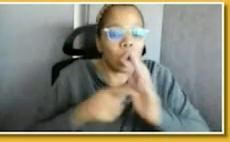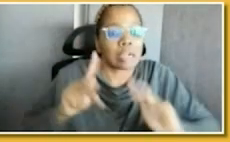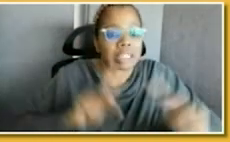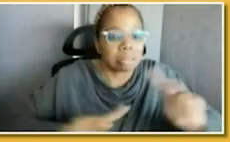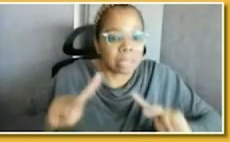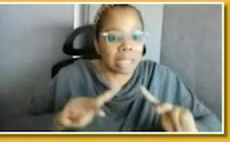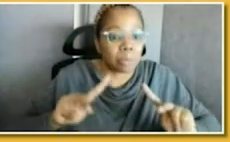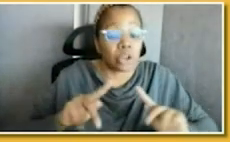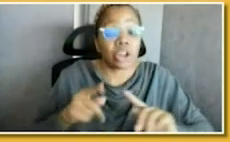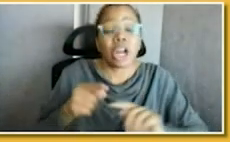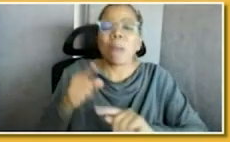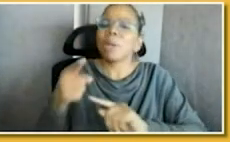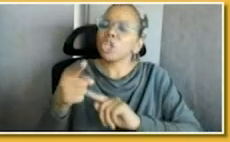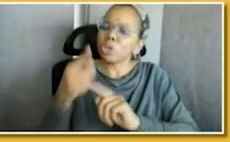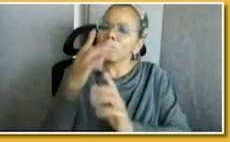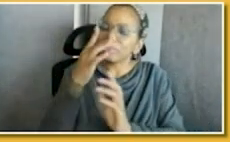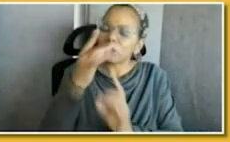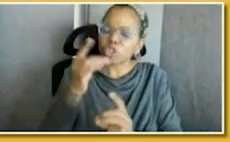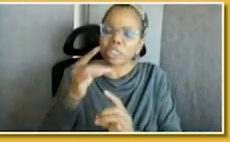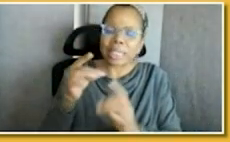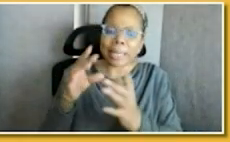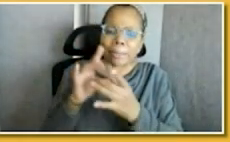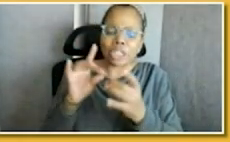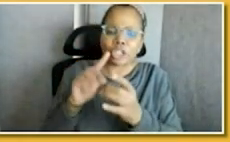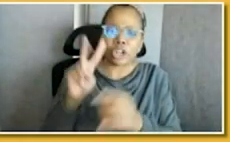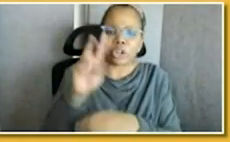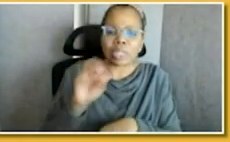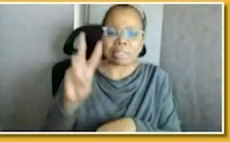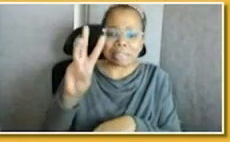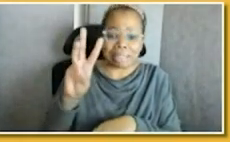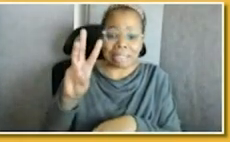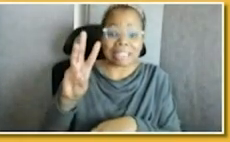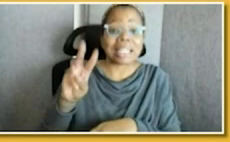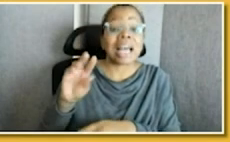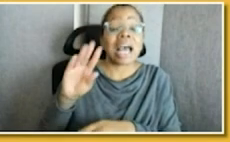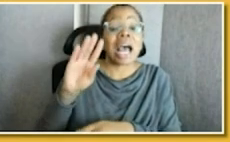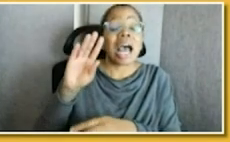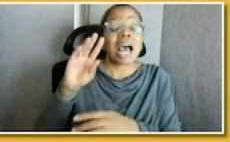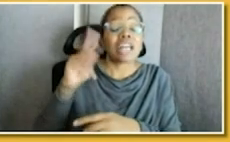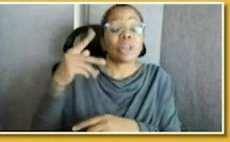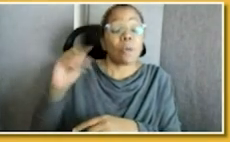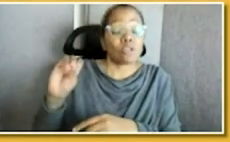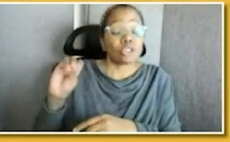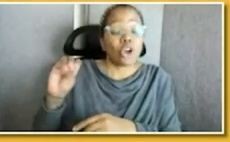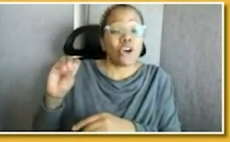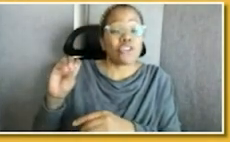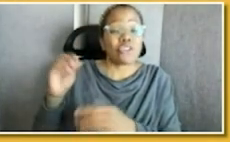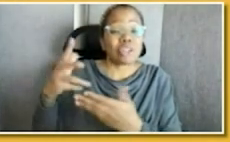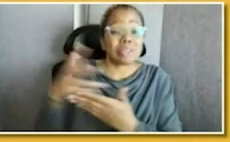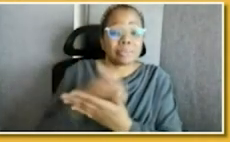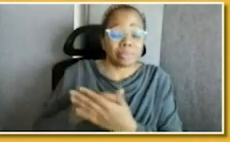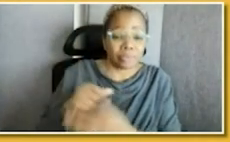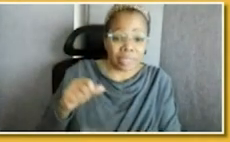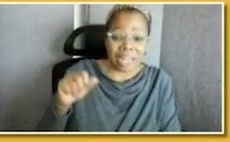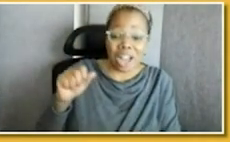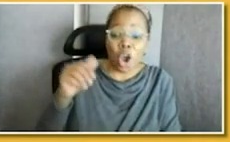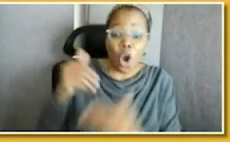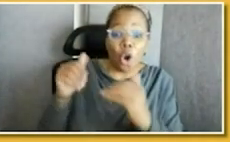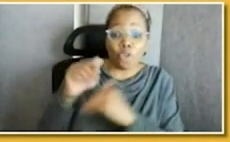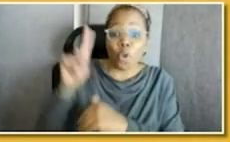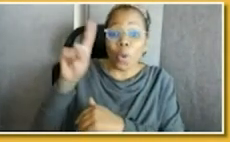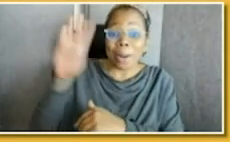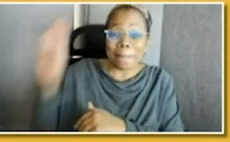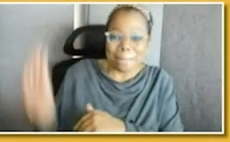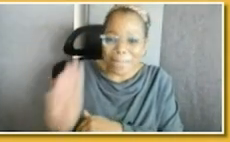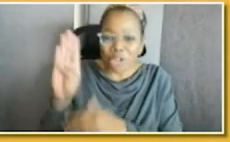the Postal Service was making $1 billion a year and supporting a $1 trillion mail industry. But yet the public is led to